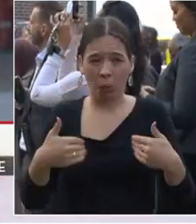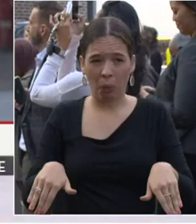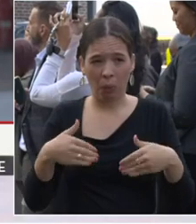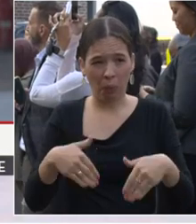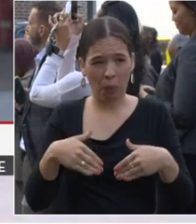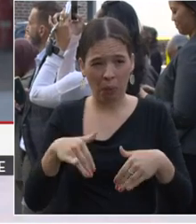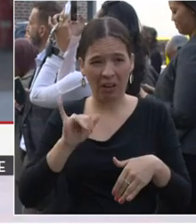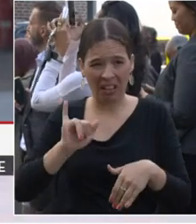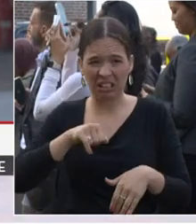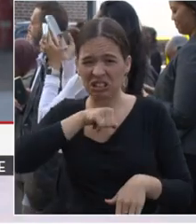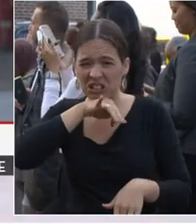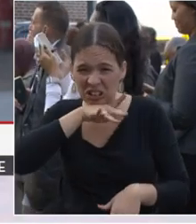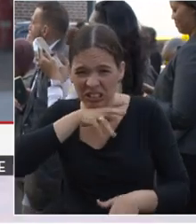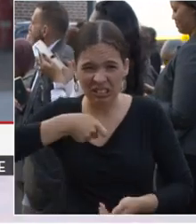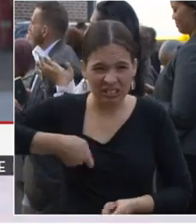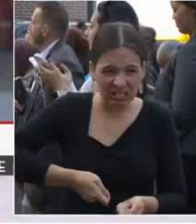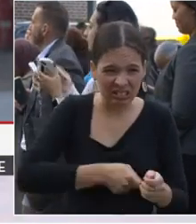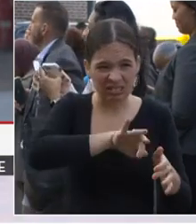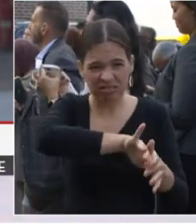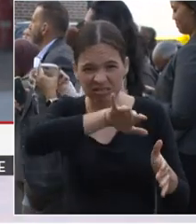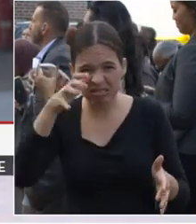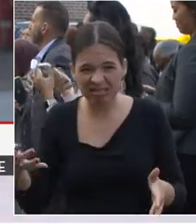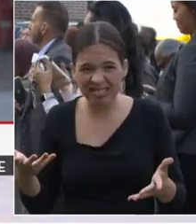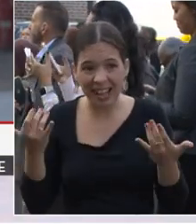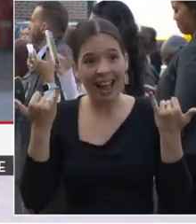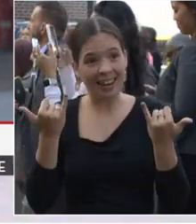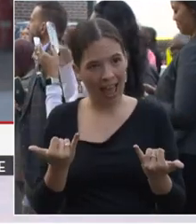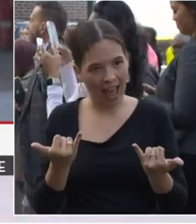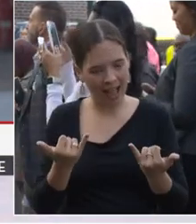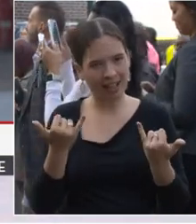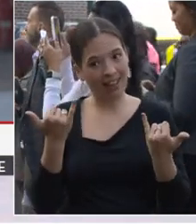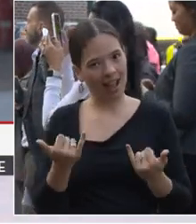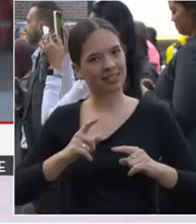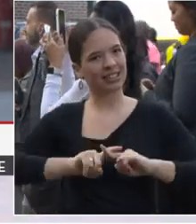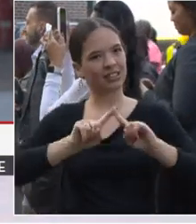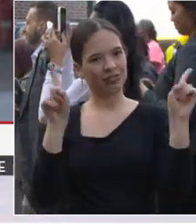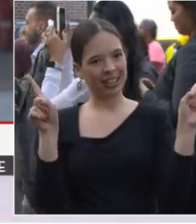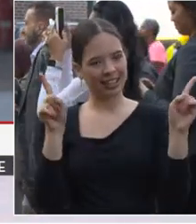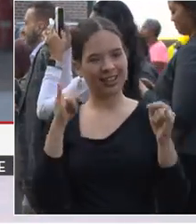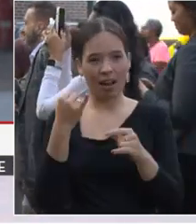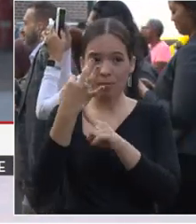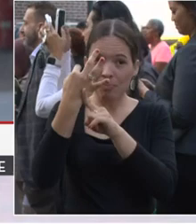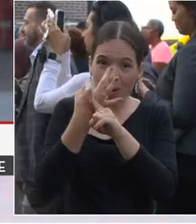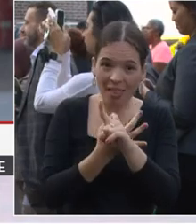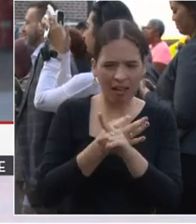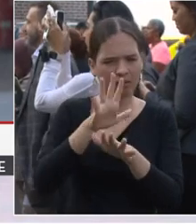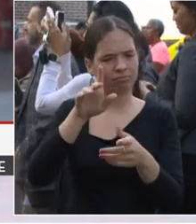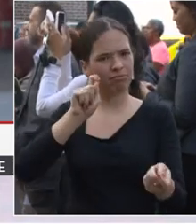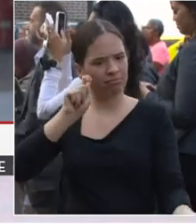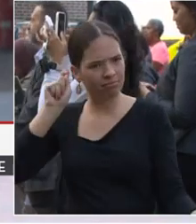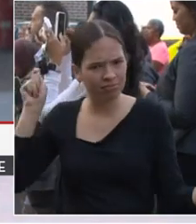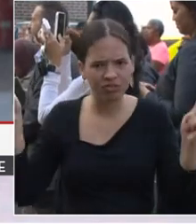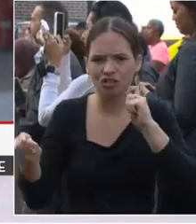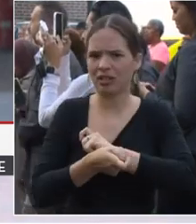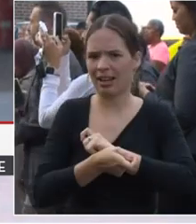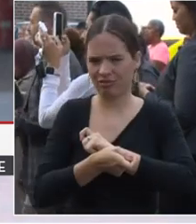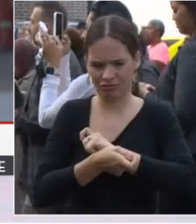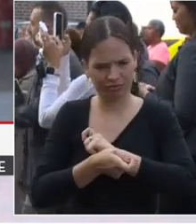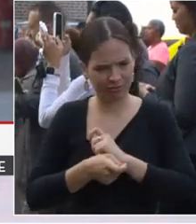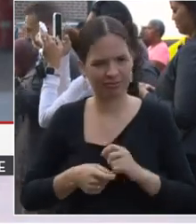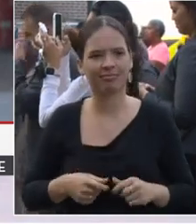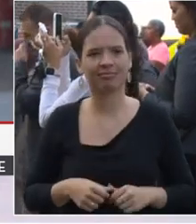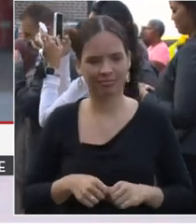dirt. What a difference 9 months makes in more ways than